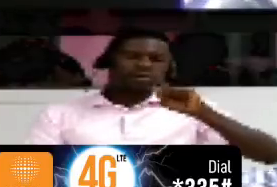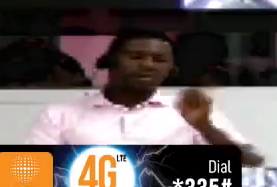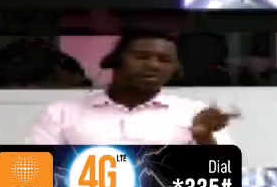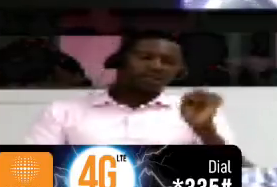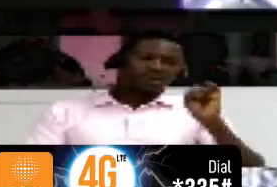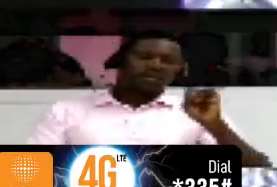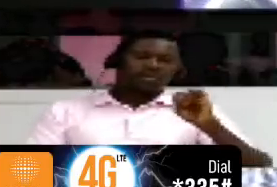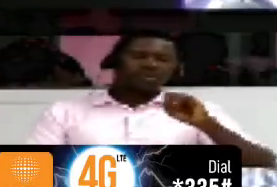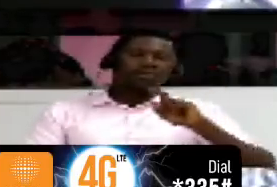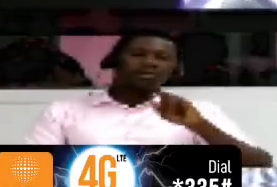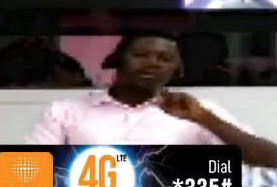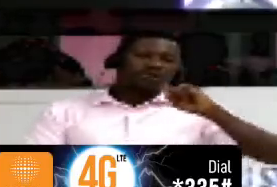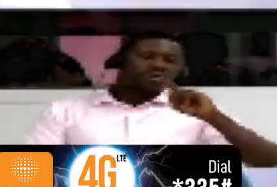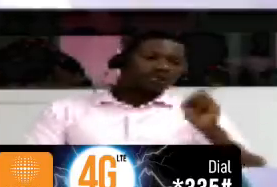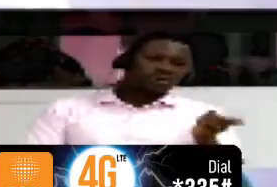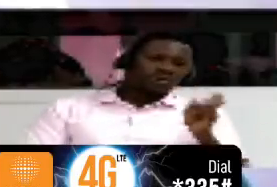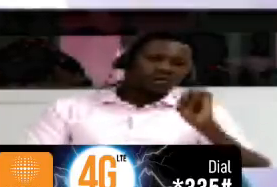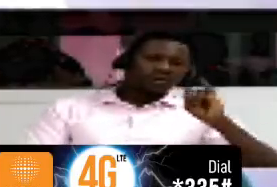Please tell us about that.